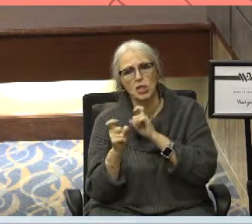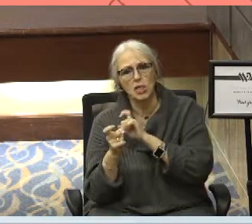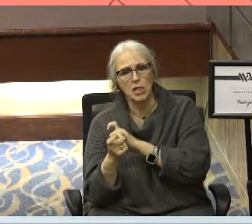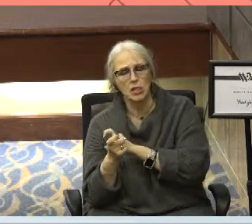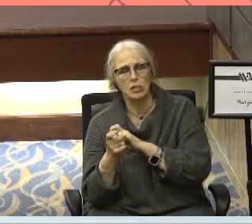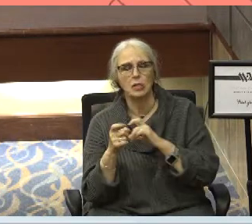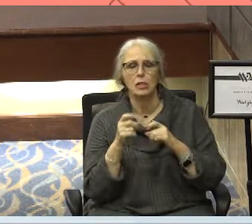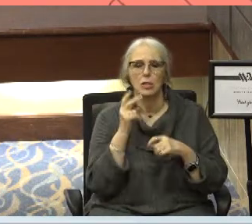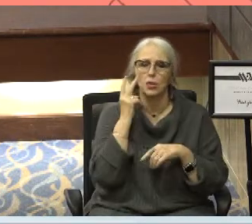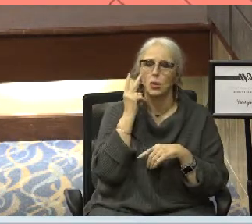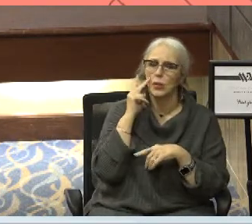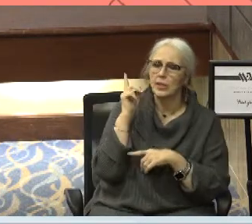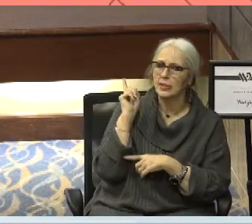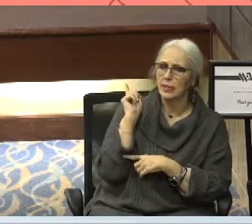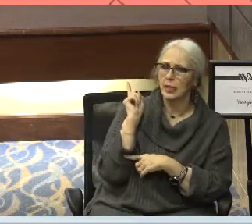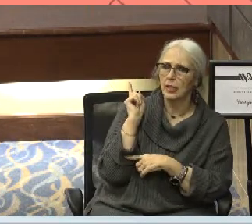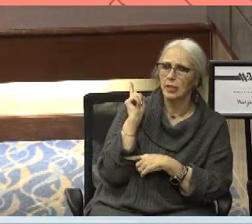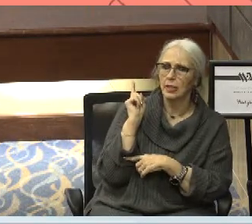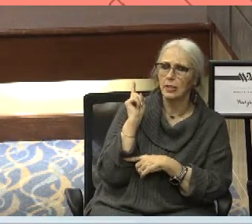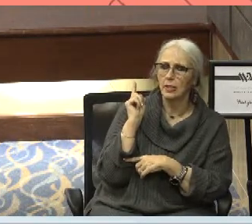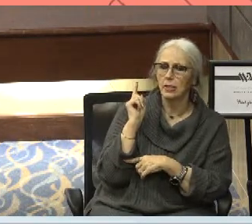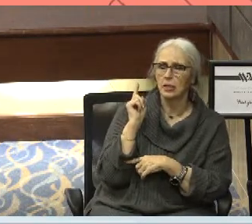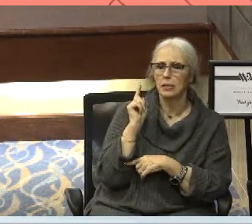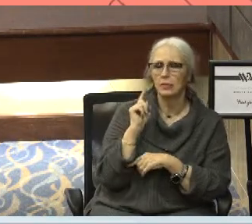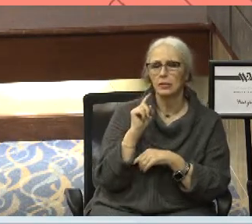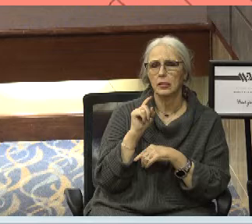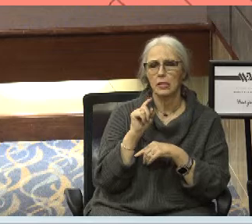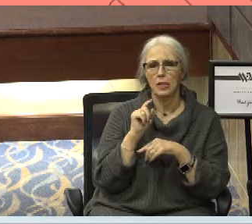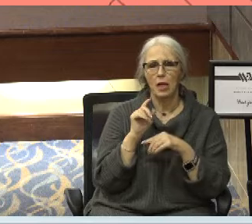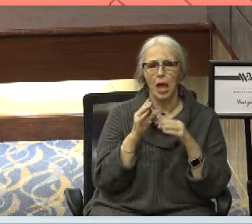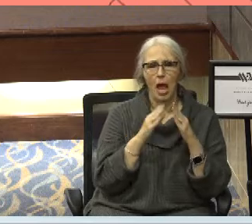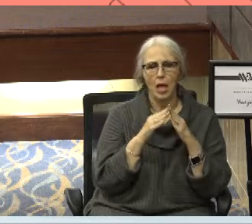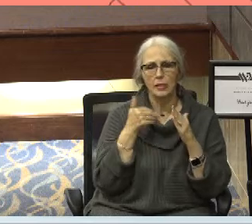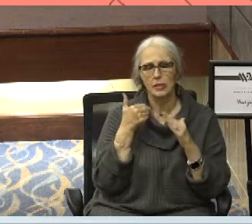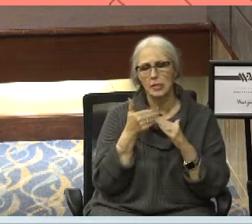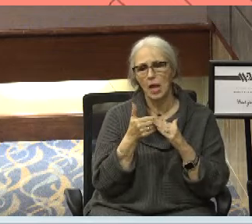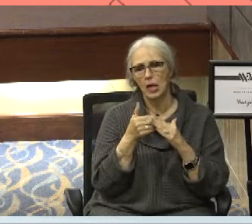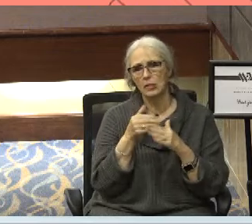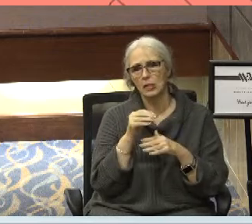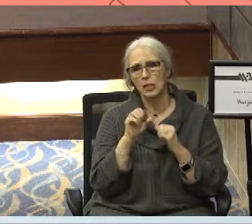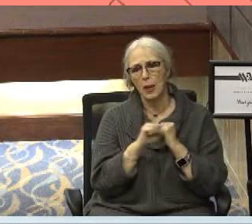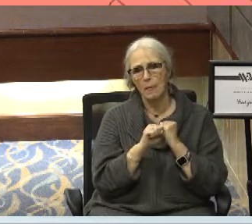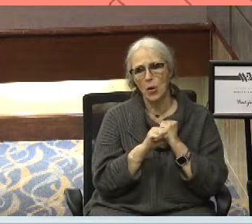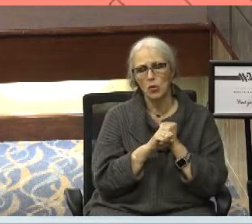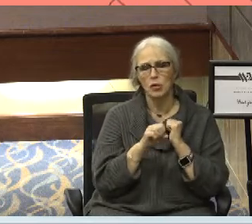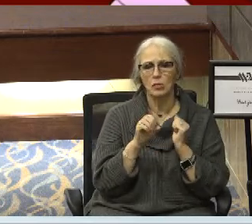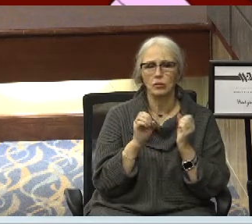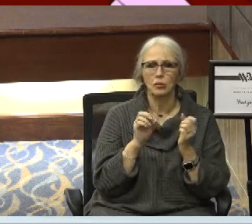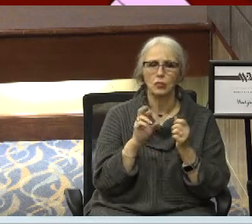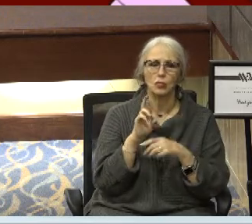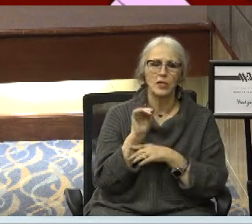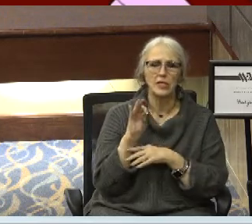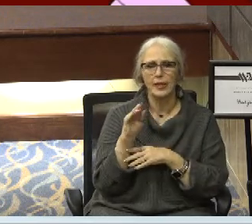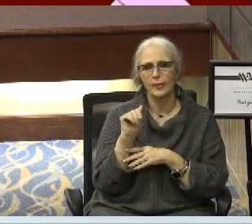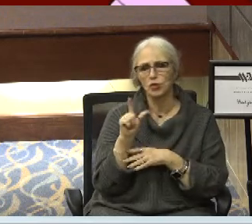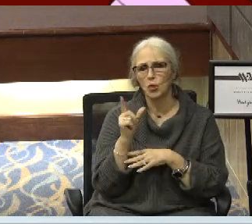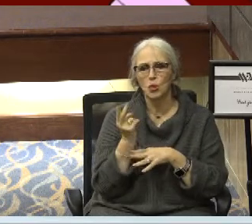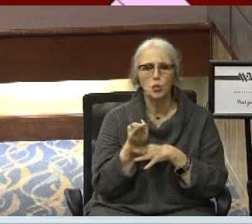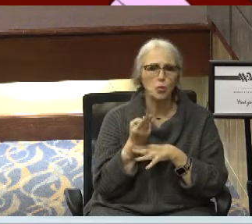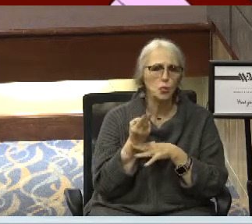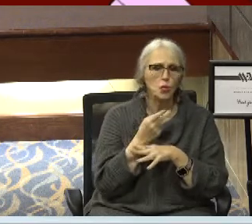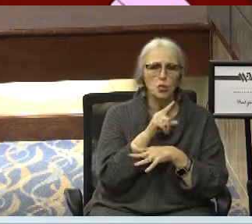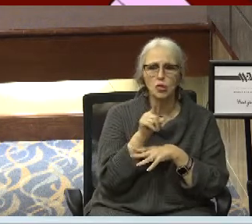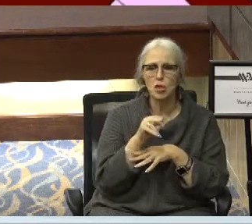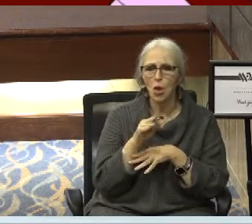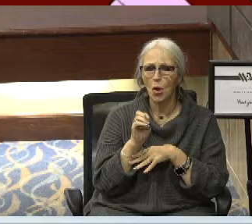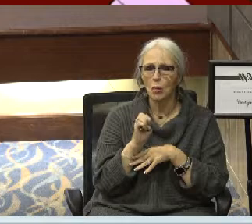can see this is a mixed-use flex, which allows a mix of commercial and office and residential uses. And then zoning,